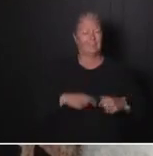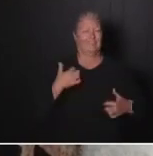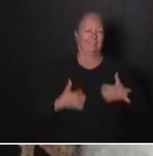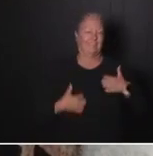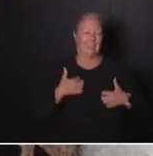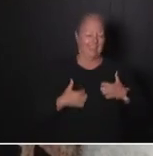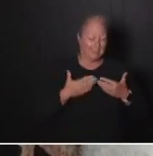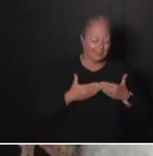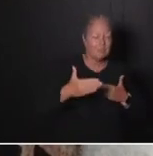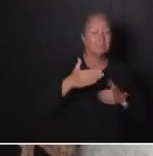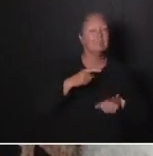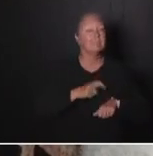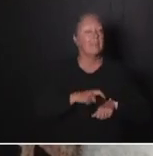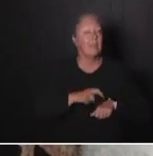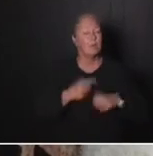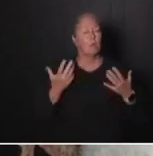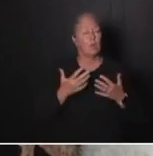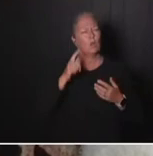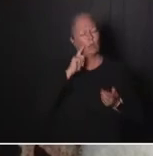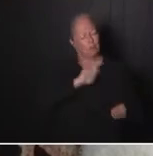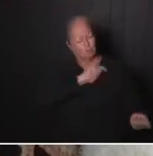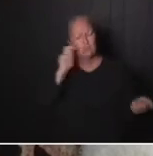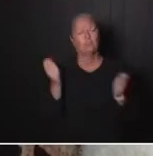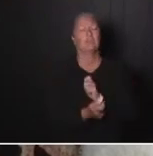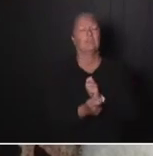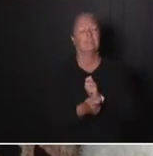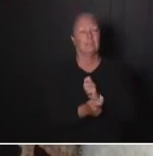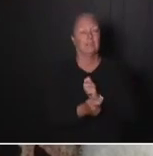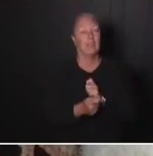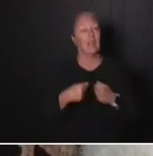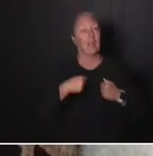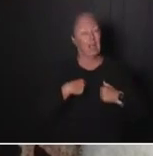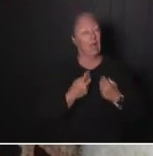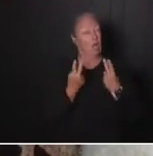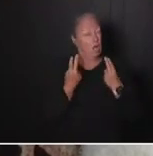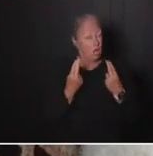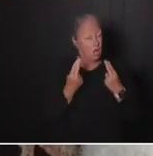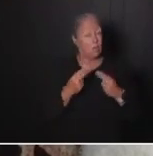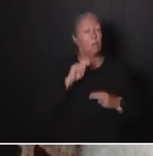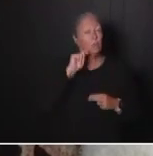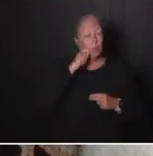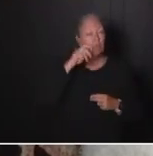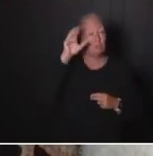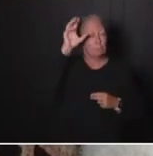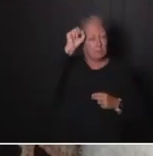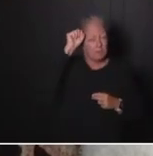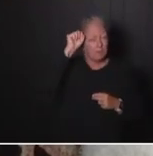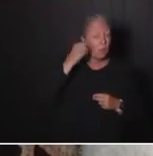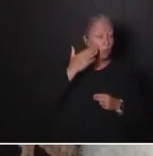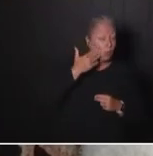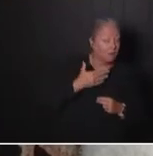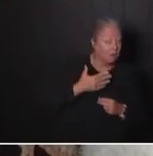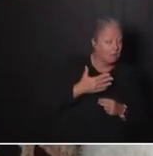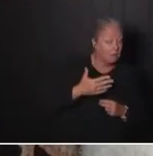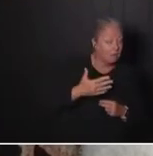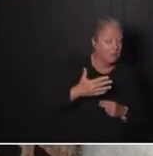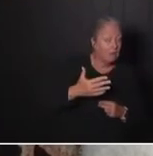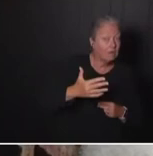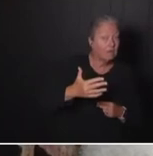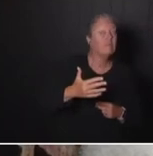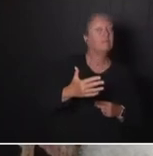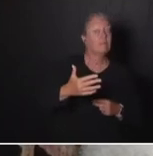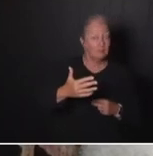exciting period, a transformative period, and one I hope we remember as the time in which we set